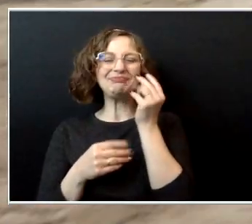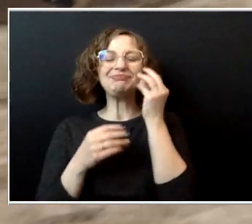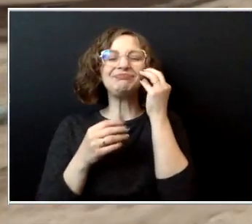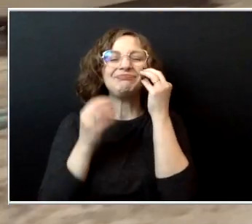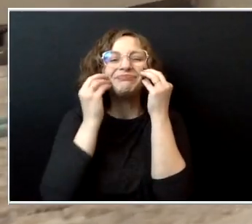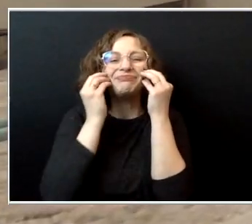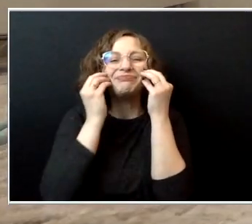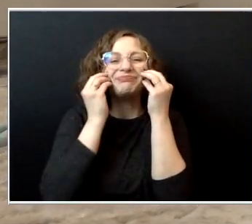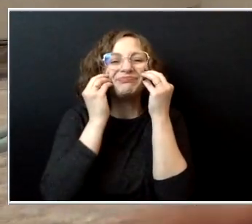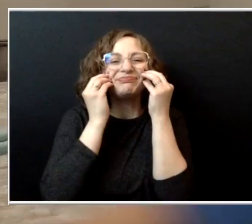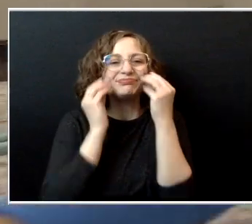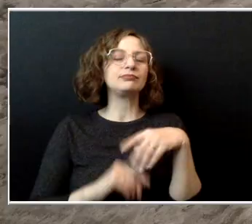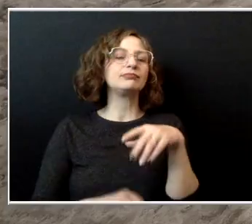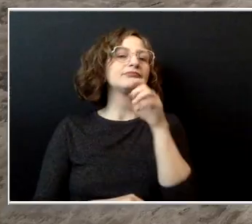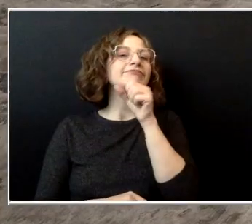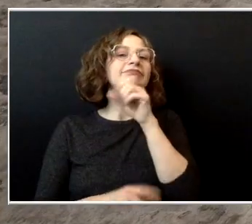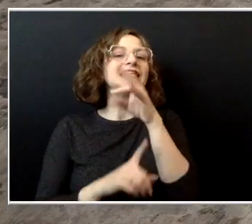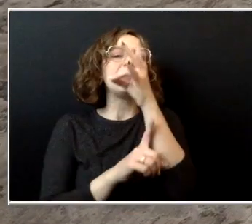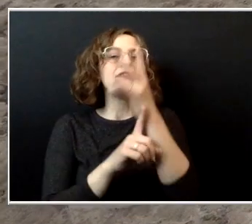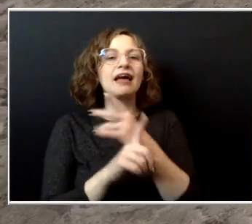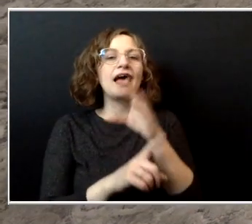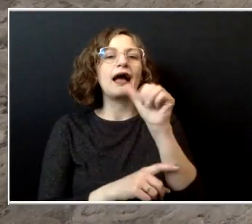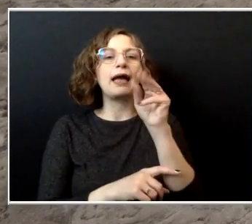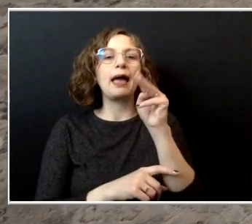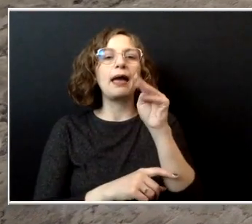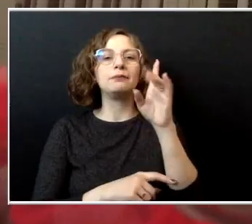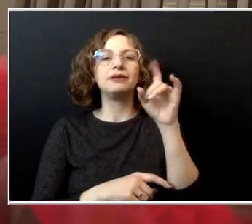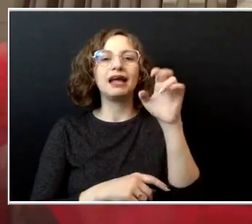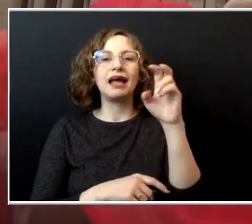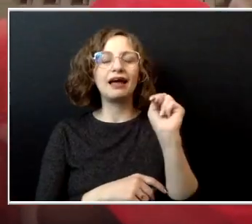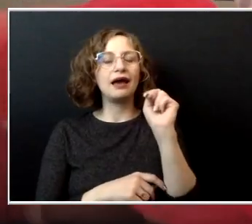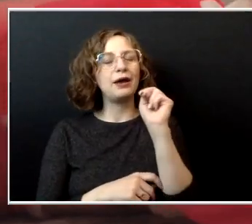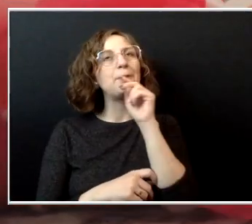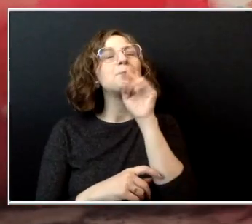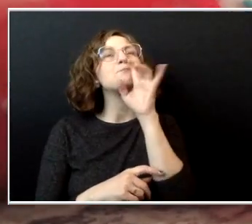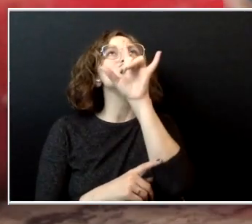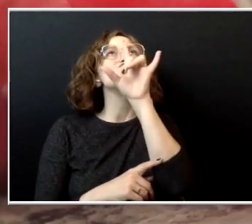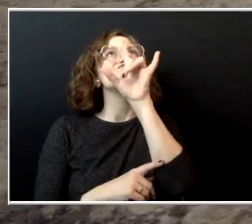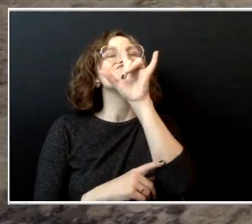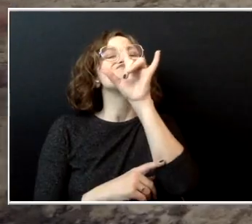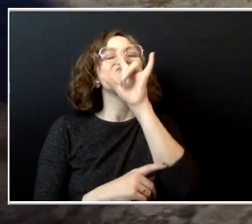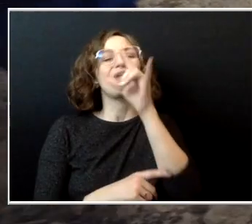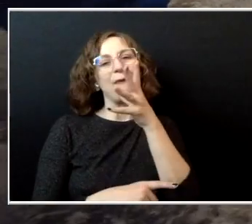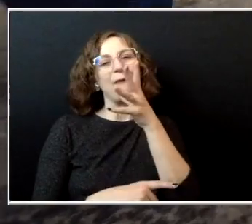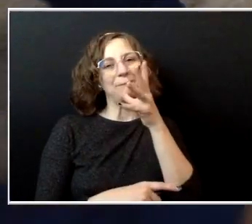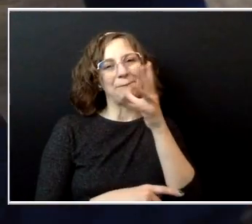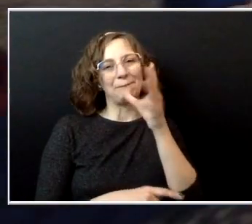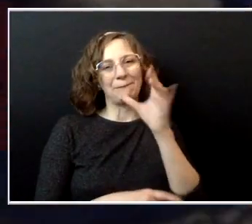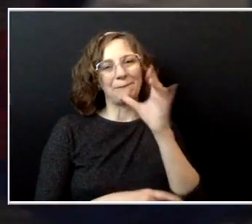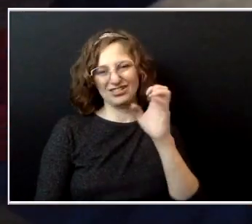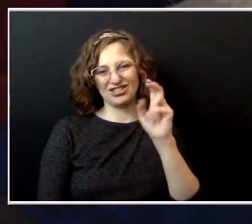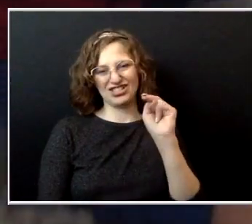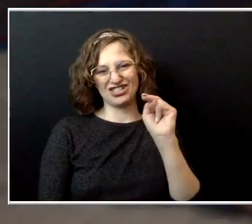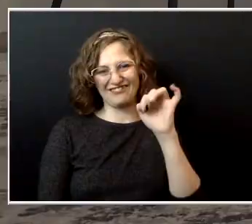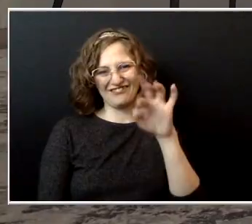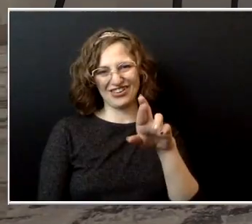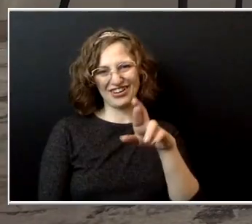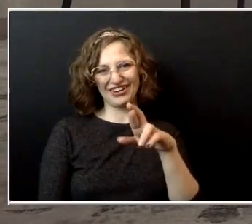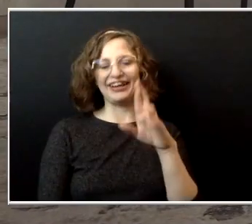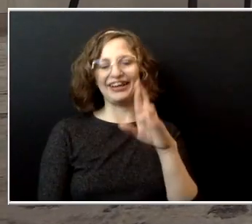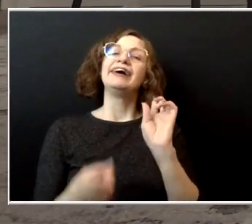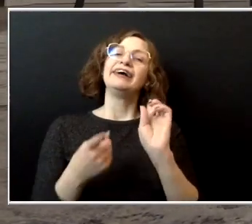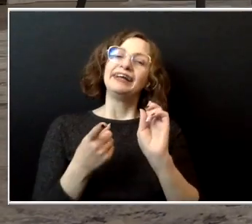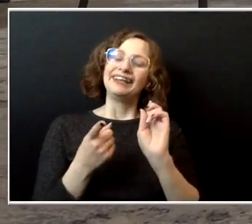7-month-old Camden Cunningham only has eyes for her mama, Jennifer. That is until her 2 big brothers enter the room.